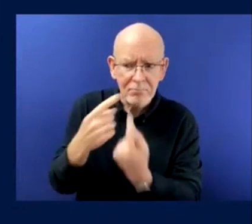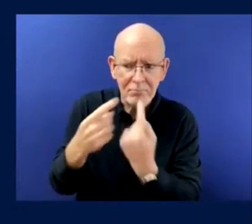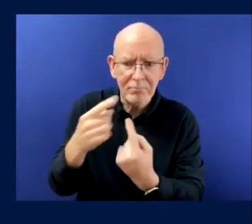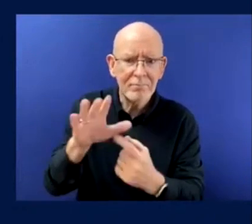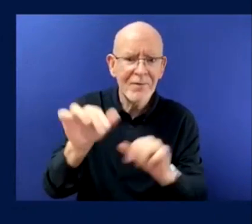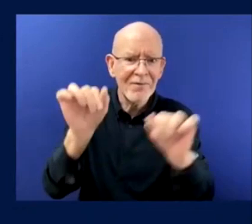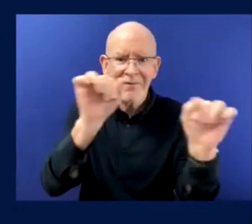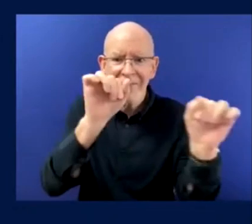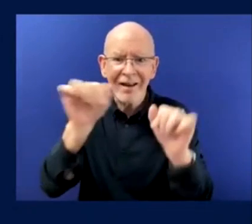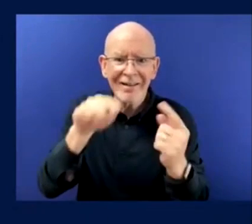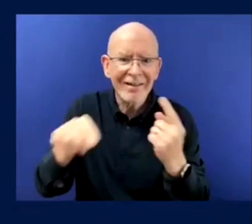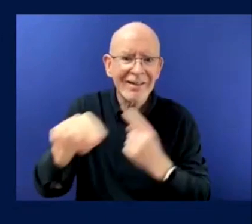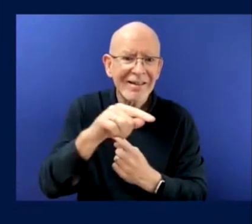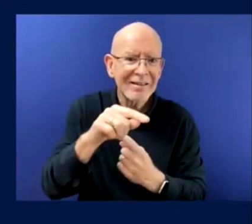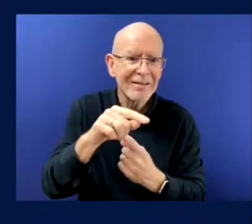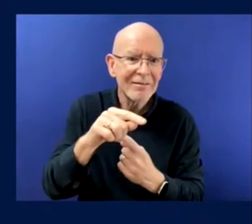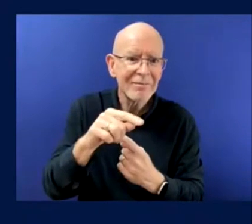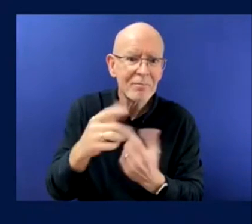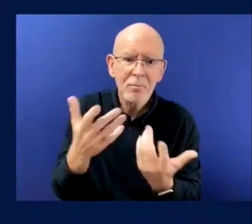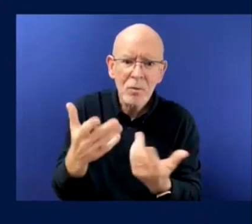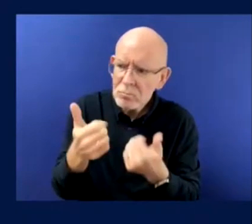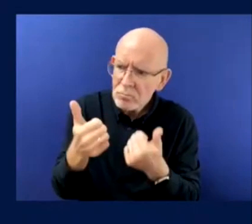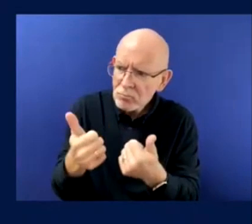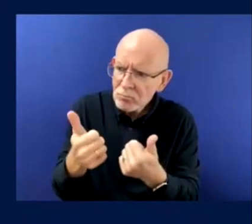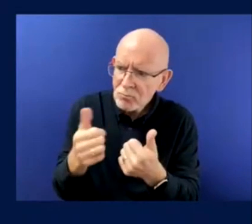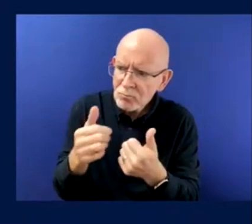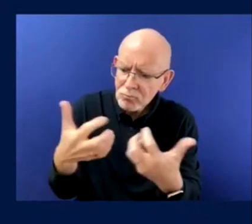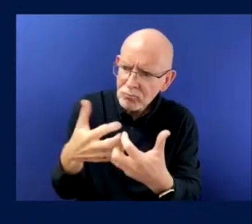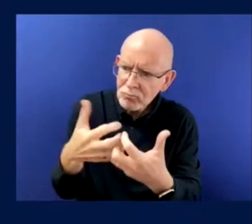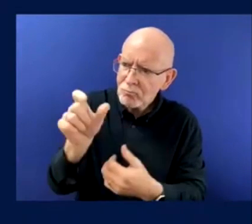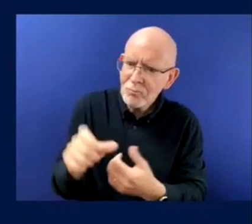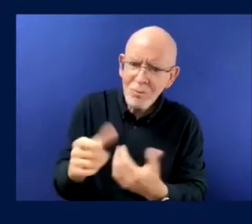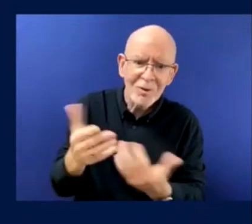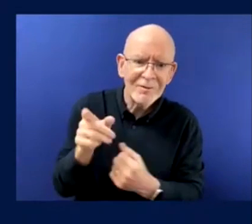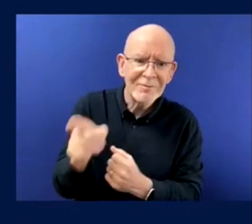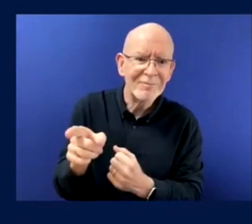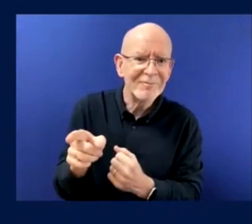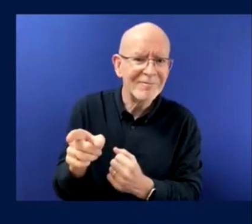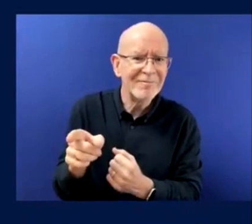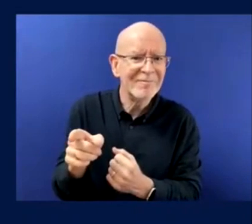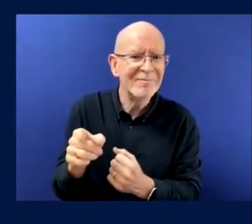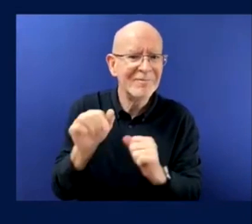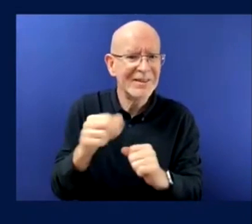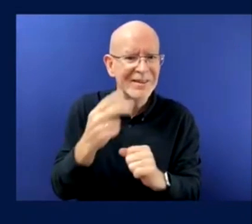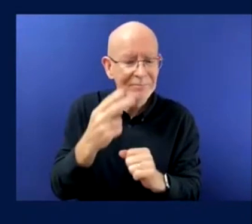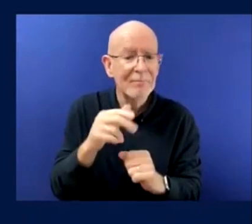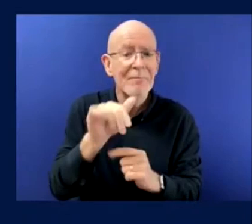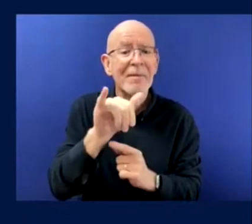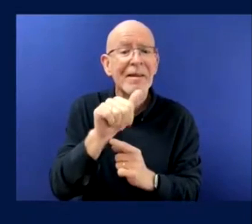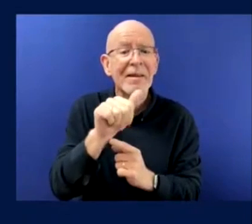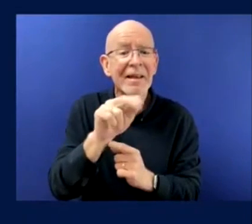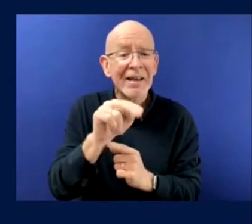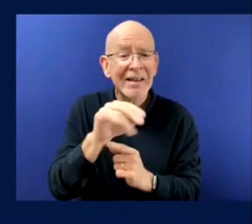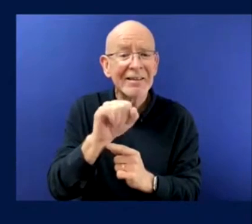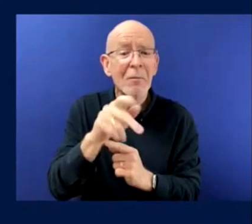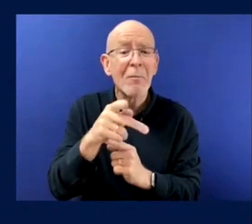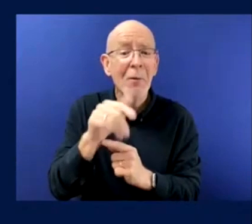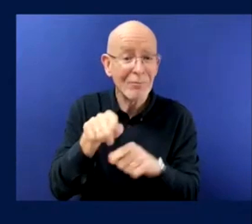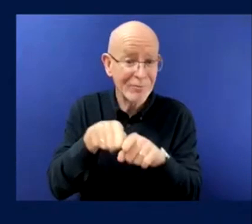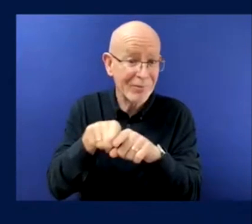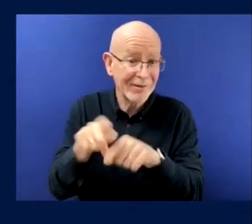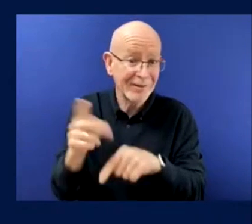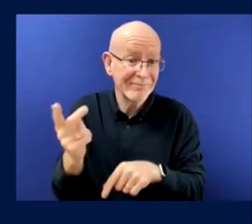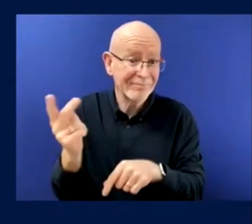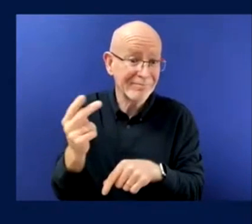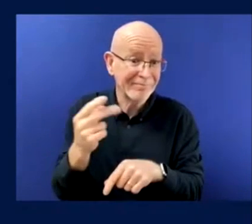survey too, with about 66% of participants saying that they would use an advance information guide before visiting a